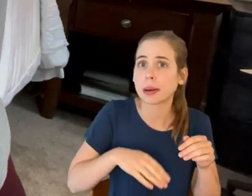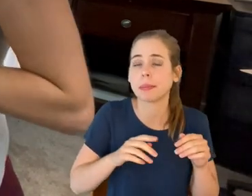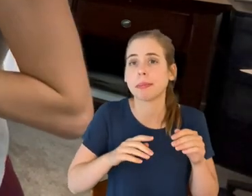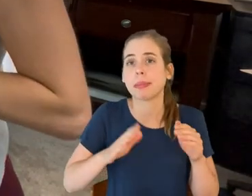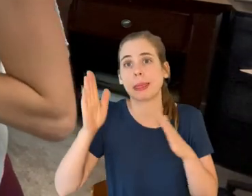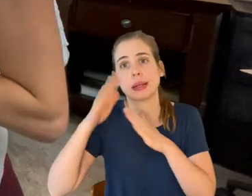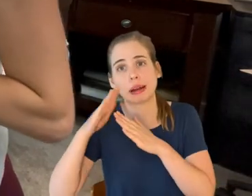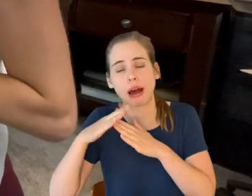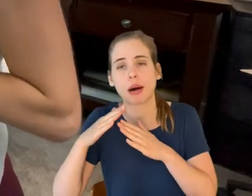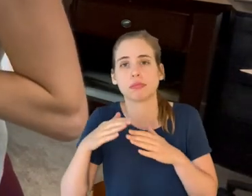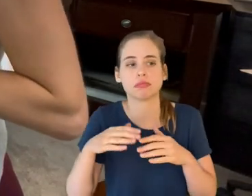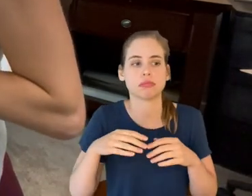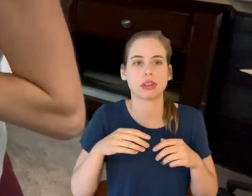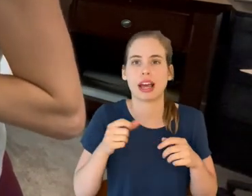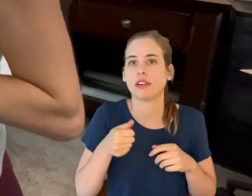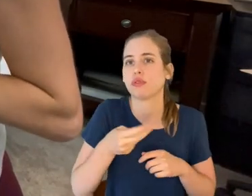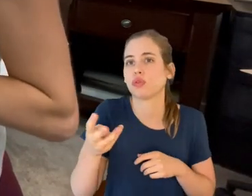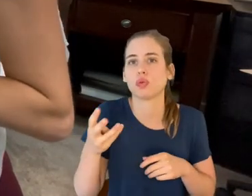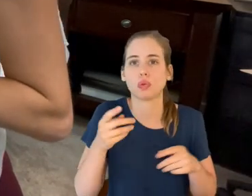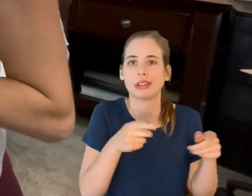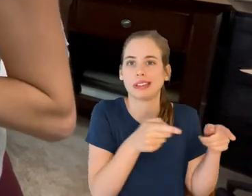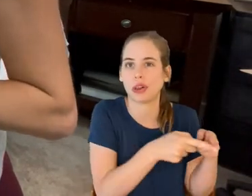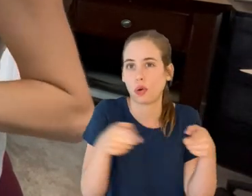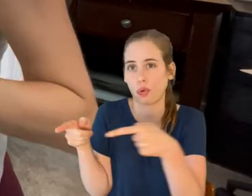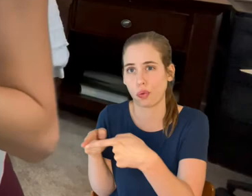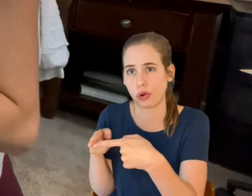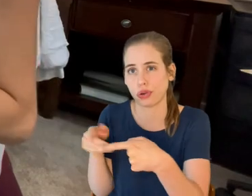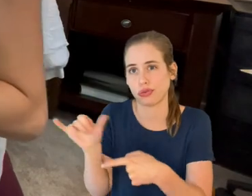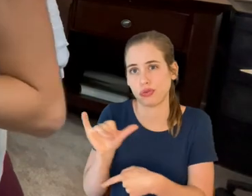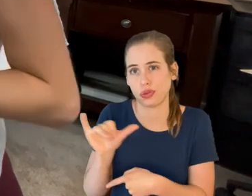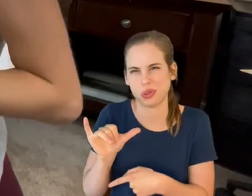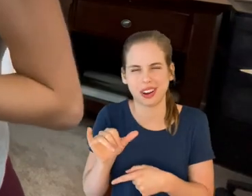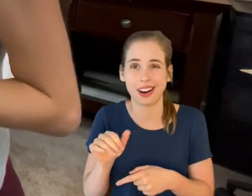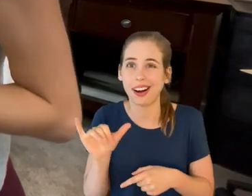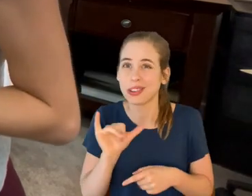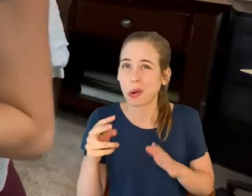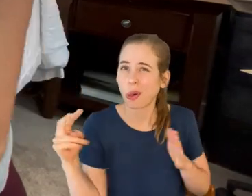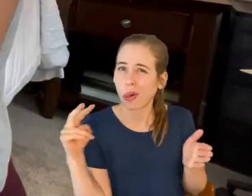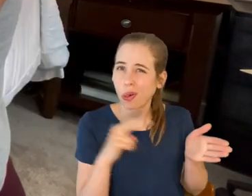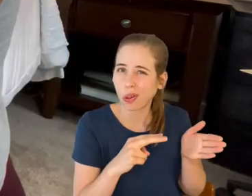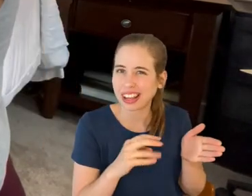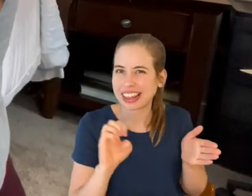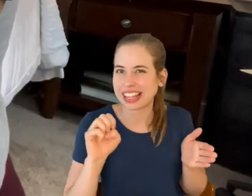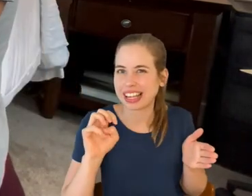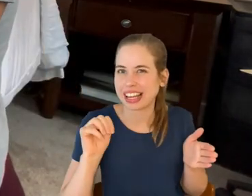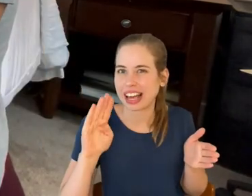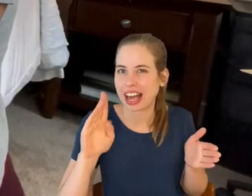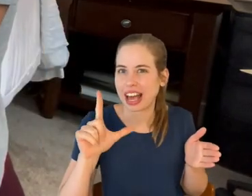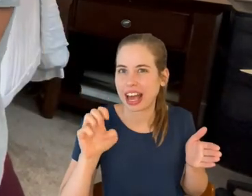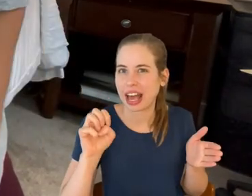corners. I also want to mention these beautiful embroidered emblems,